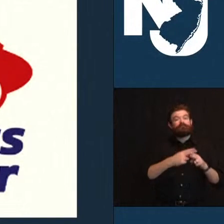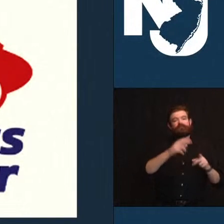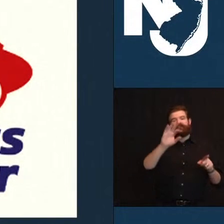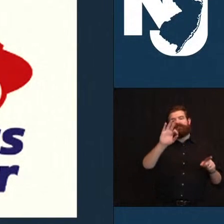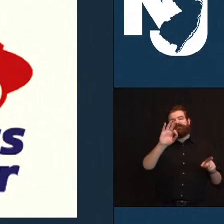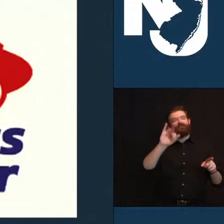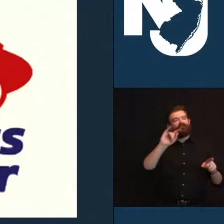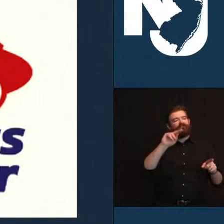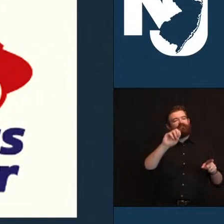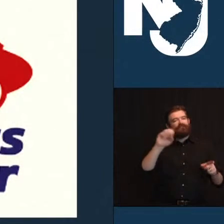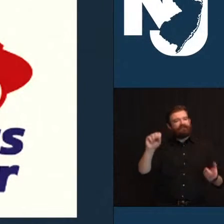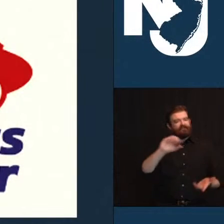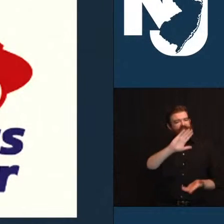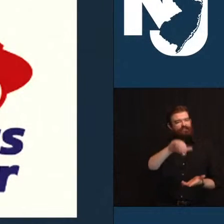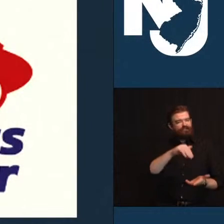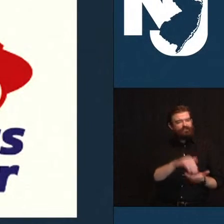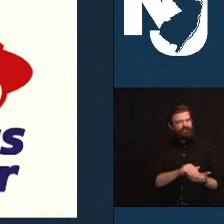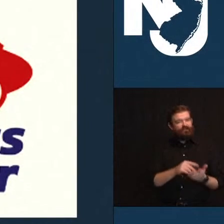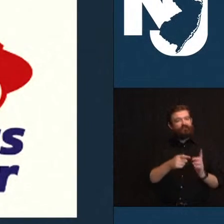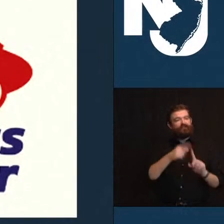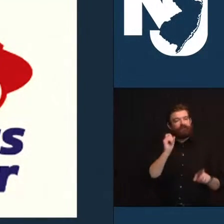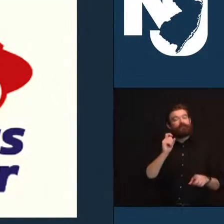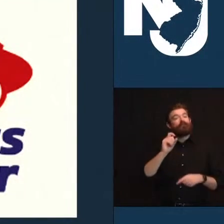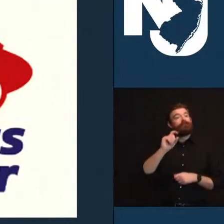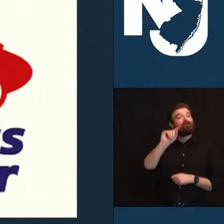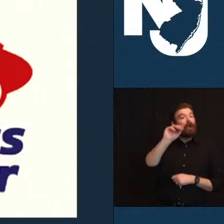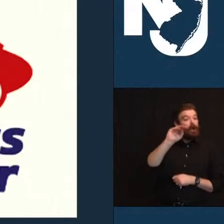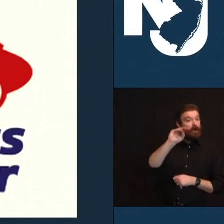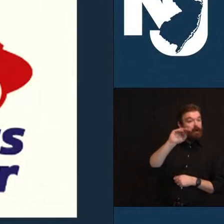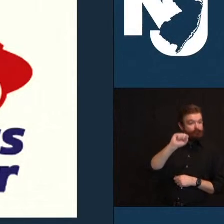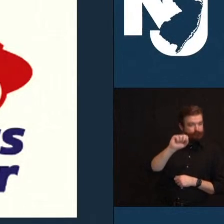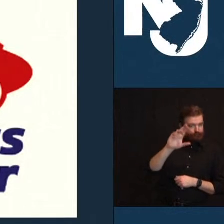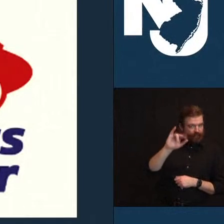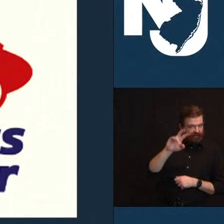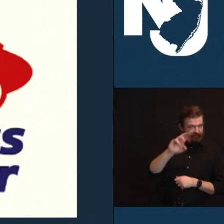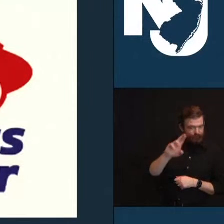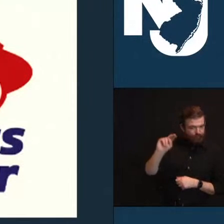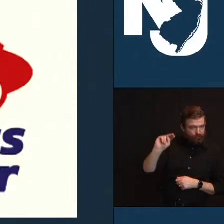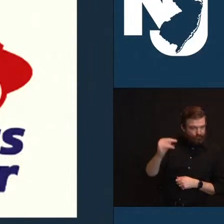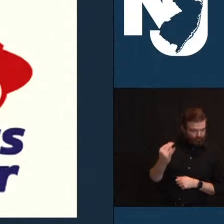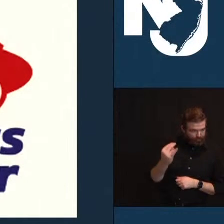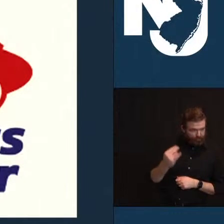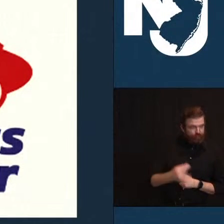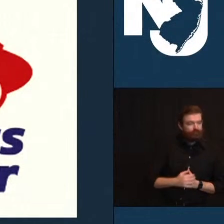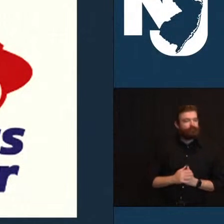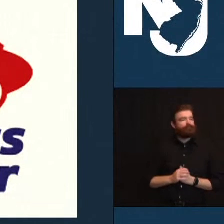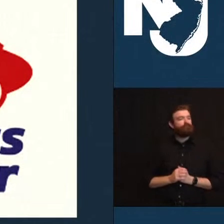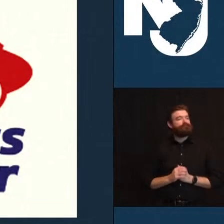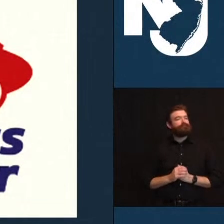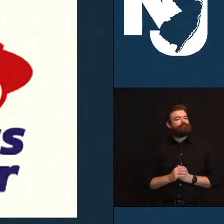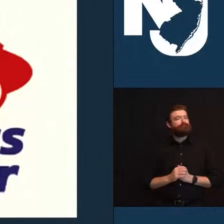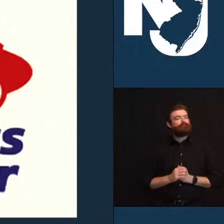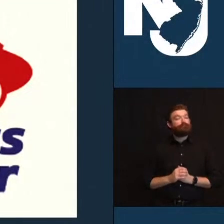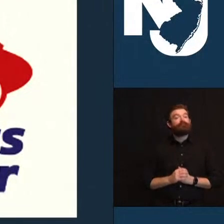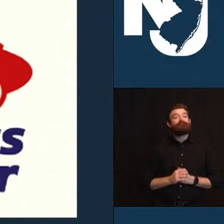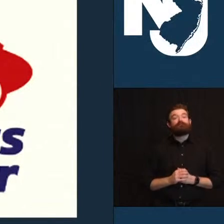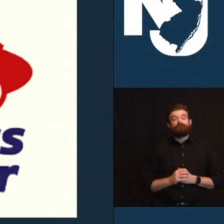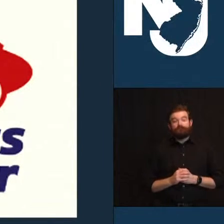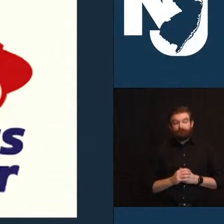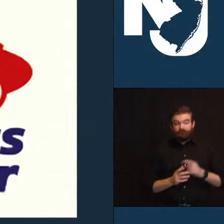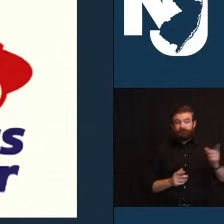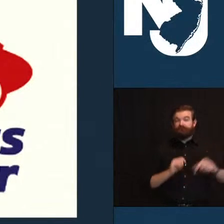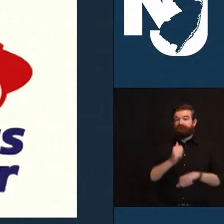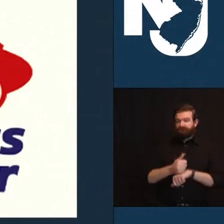been keeping Toms River's residents healthy for the past 25 years by offering them a comfortable and friendly place to